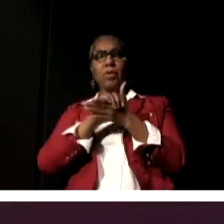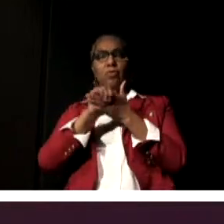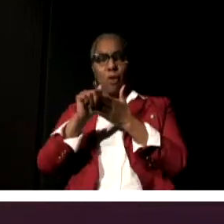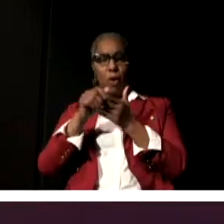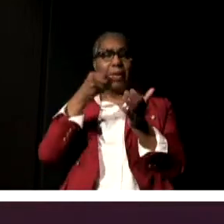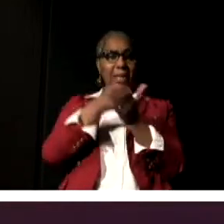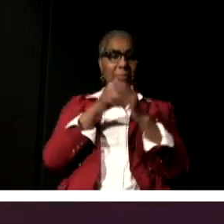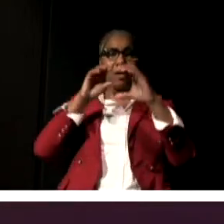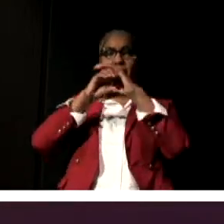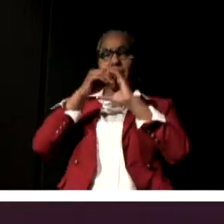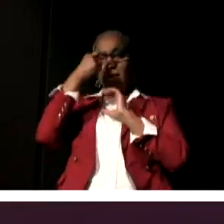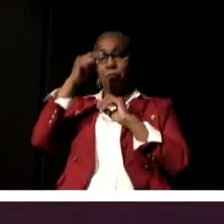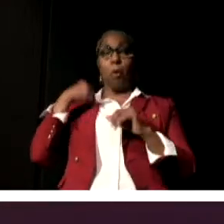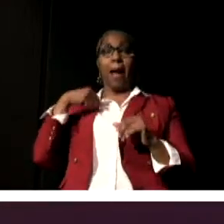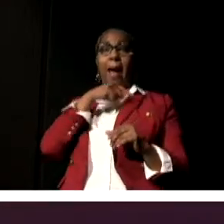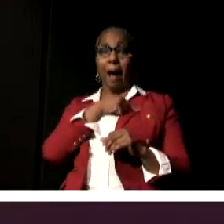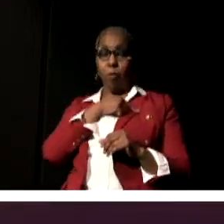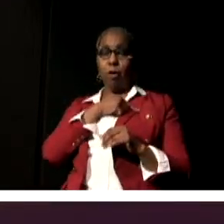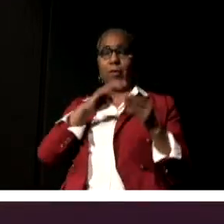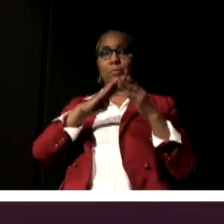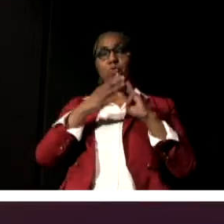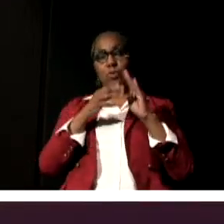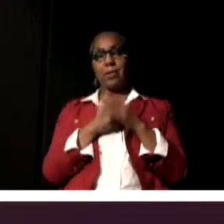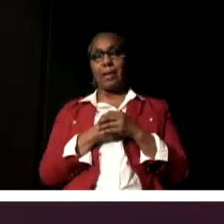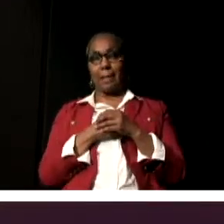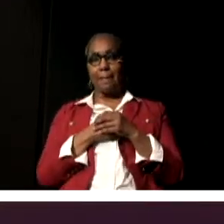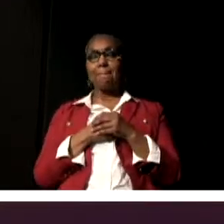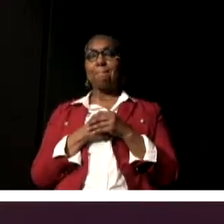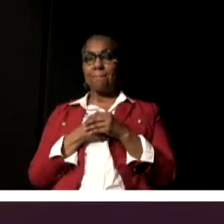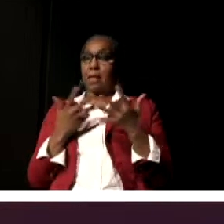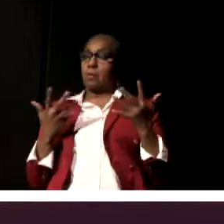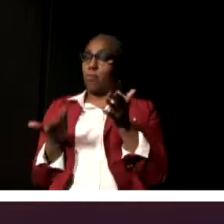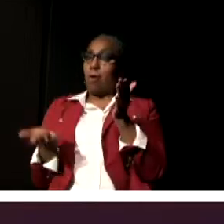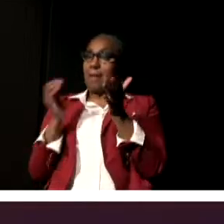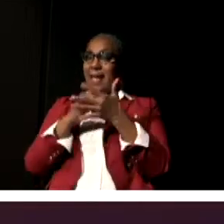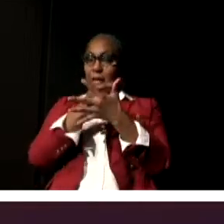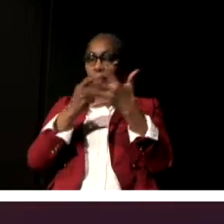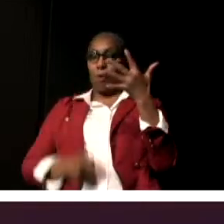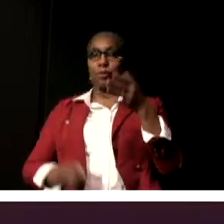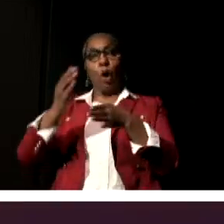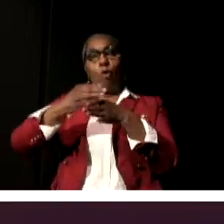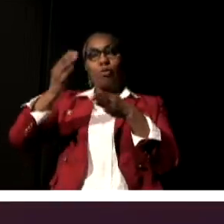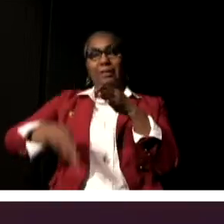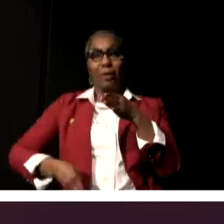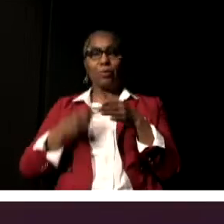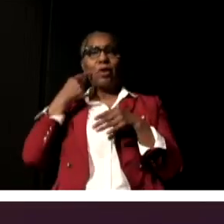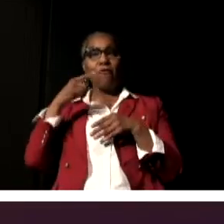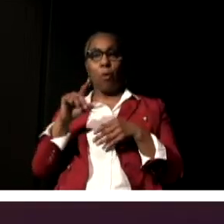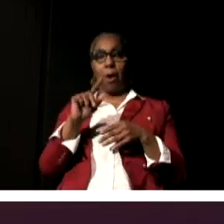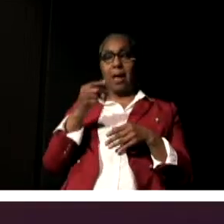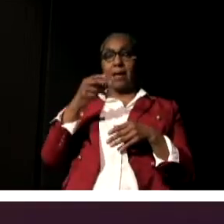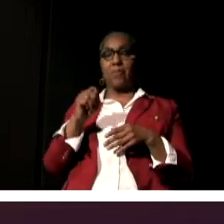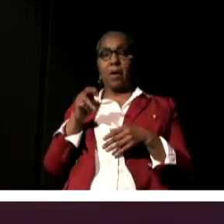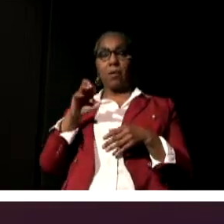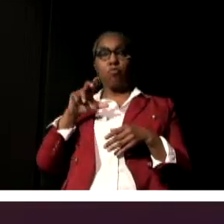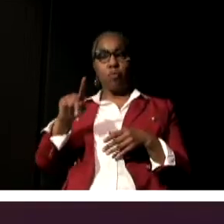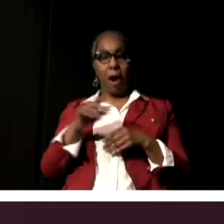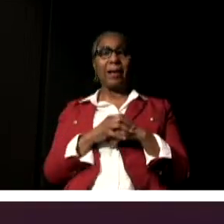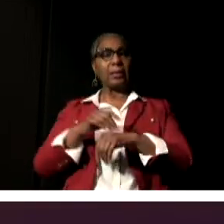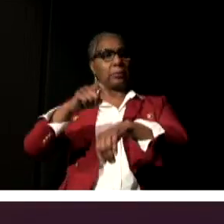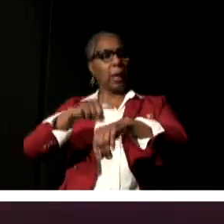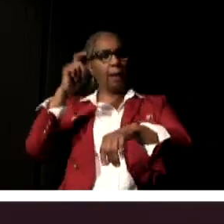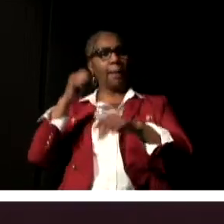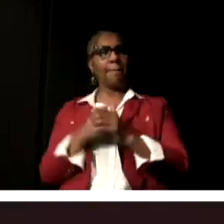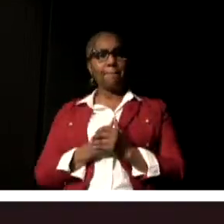capital investment for our community. See, again, these are results for the Rock. It's